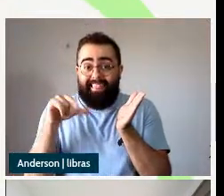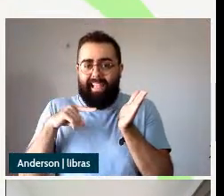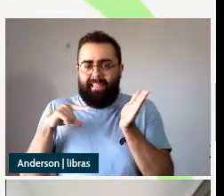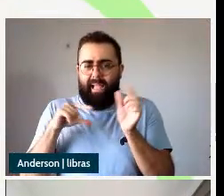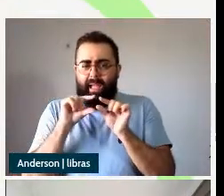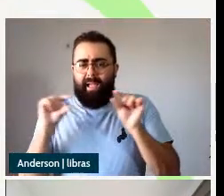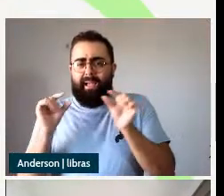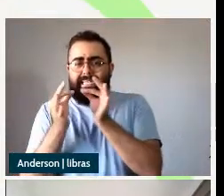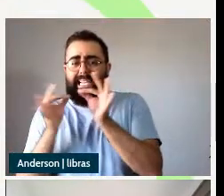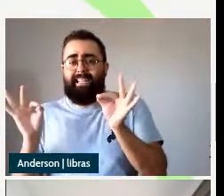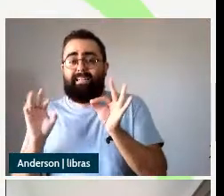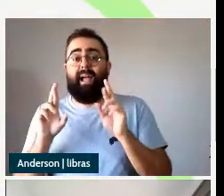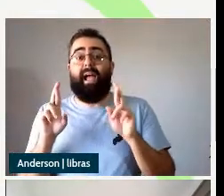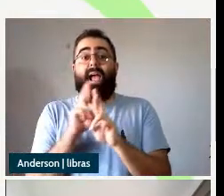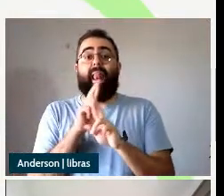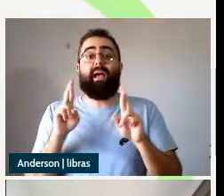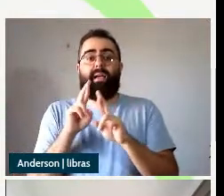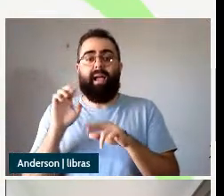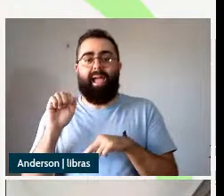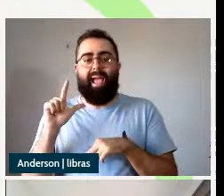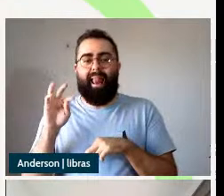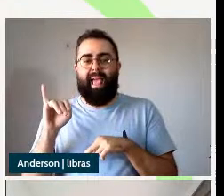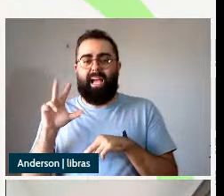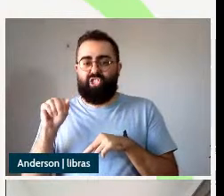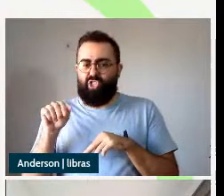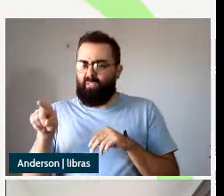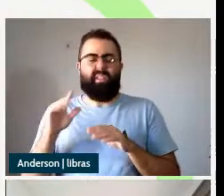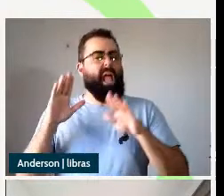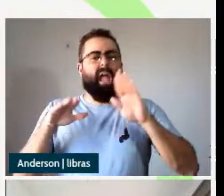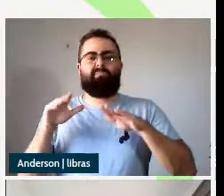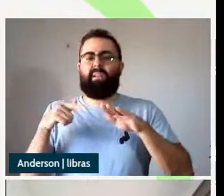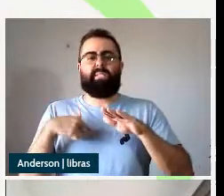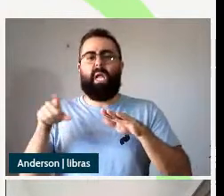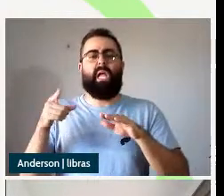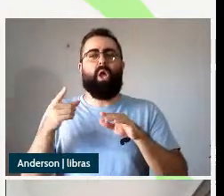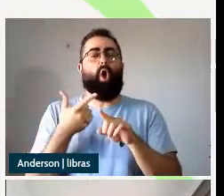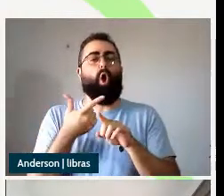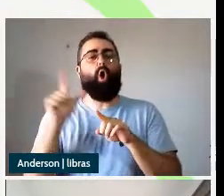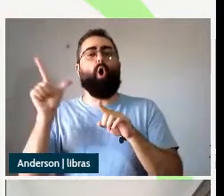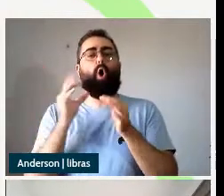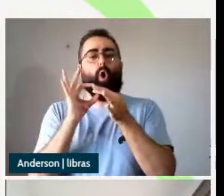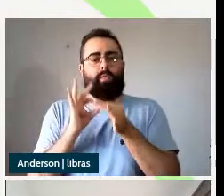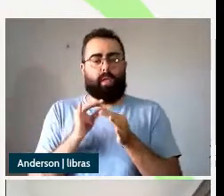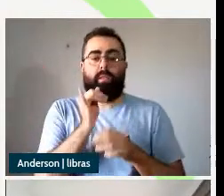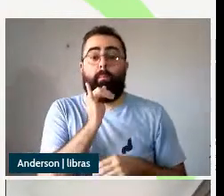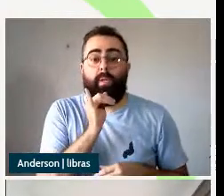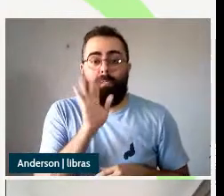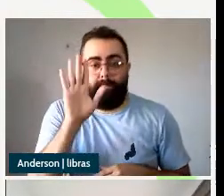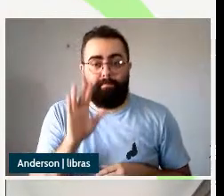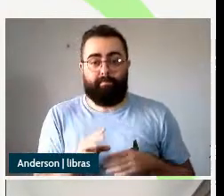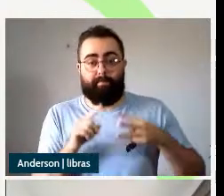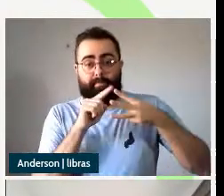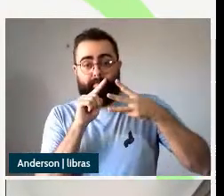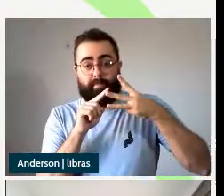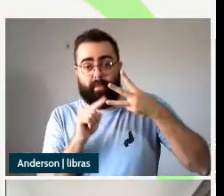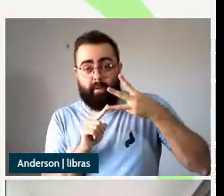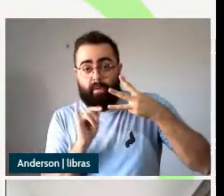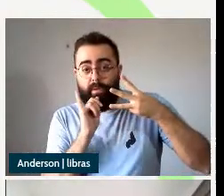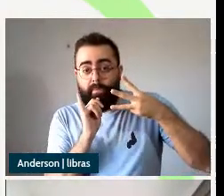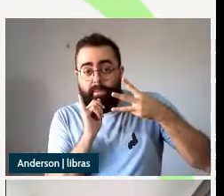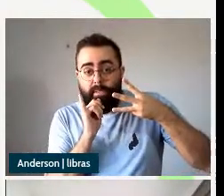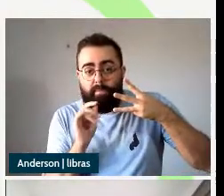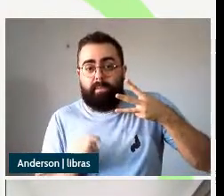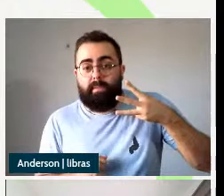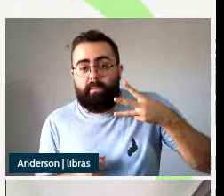appear in contexts in which it could normally not appear. And this is what we see in 3. So, let's see. It cannot appear in what we call